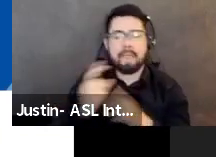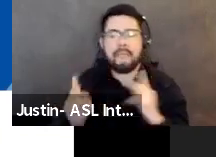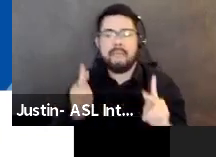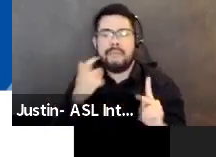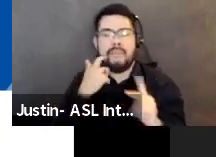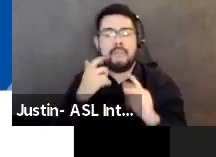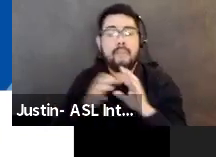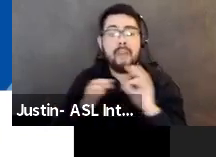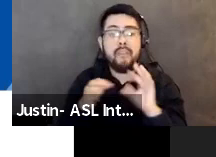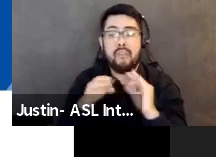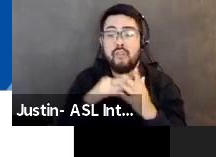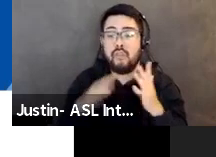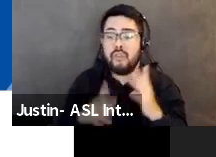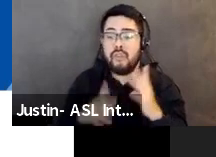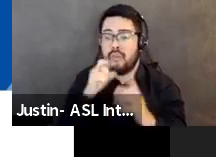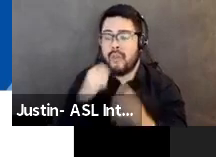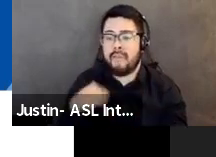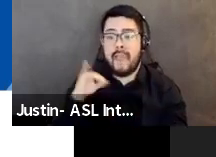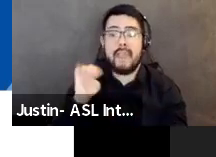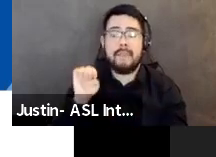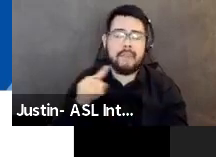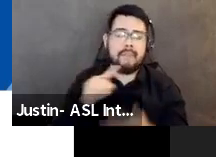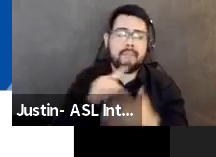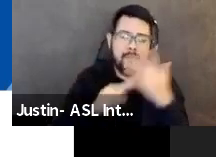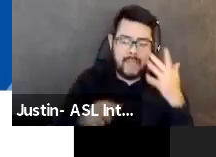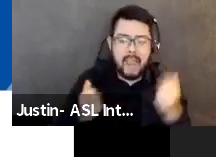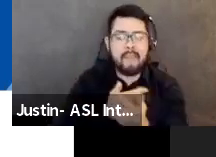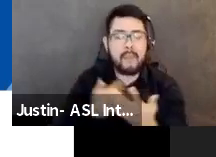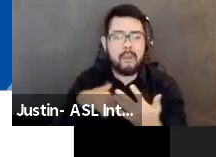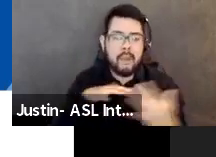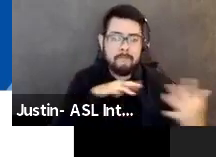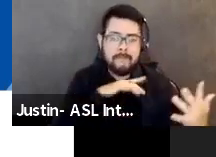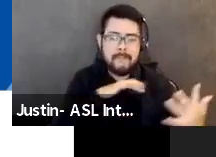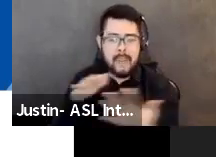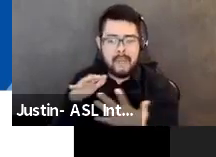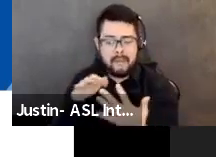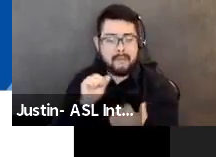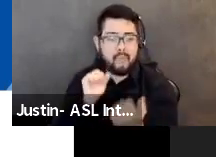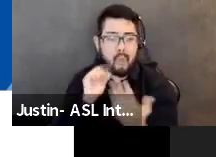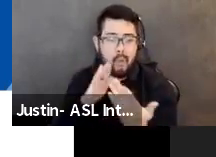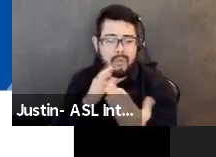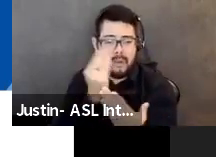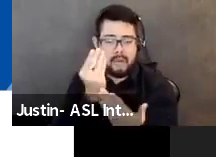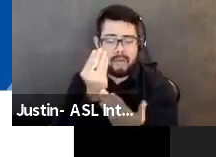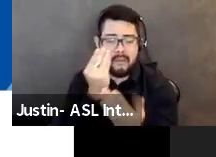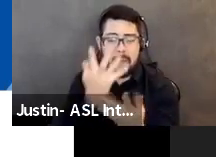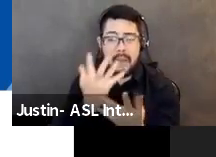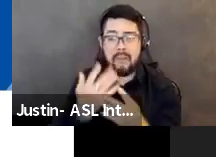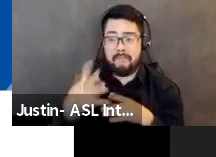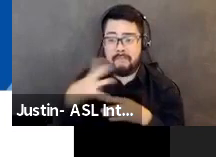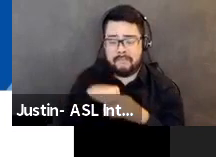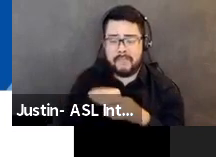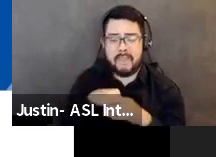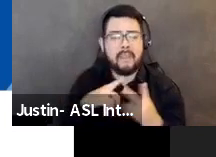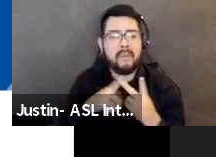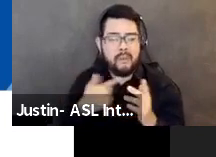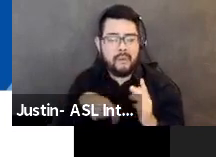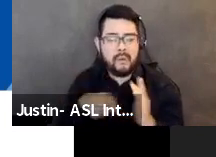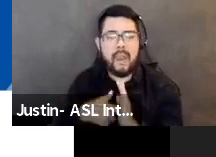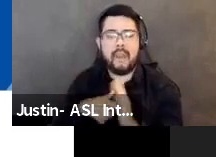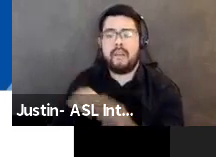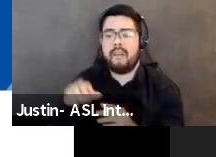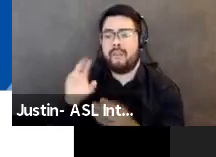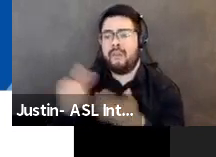with ieps these are all things that we want to be studying and we will need their help to help us do